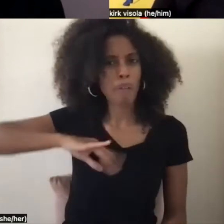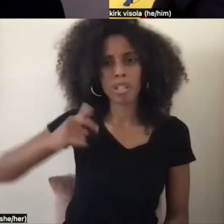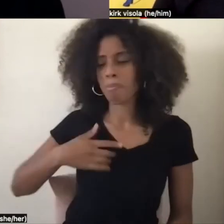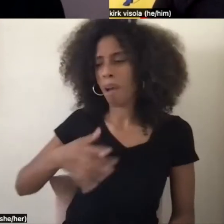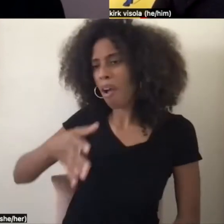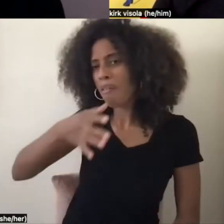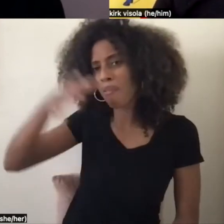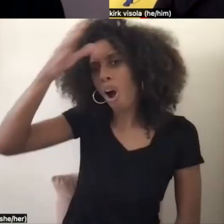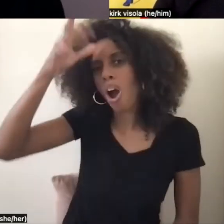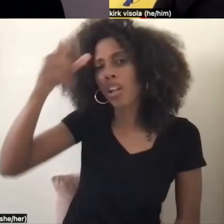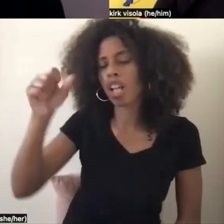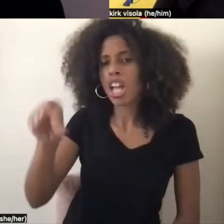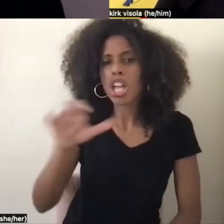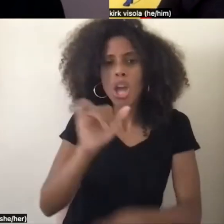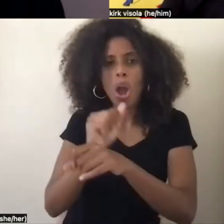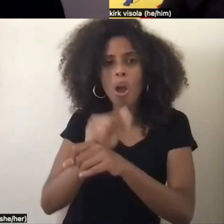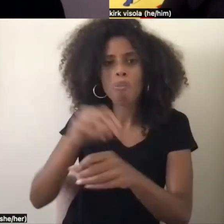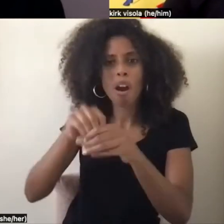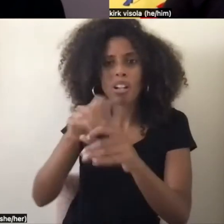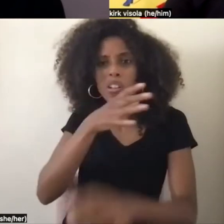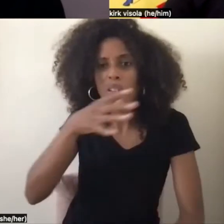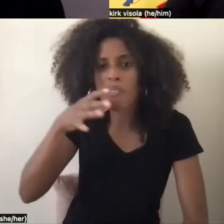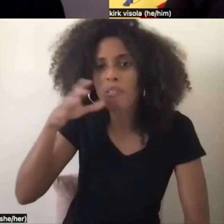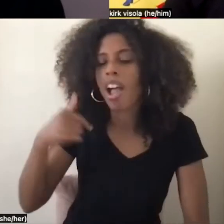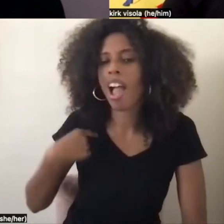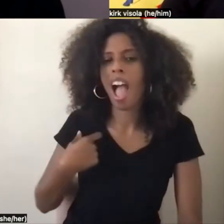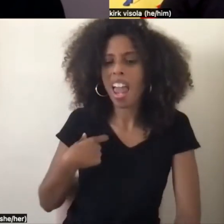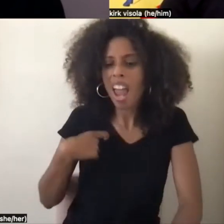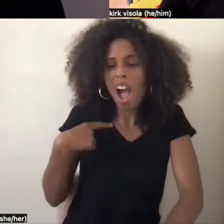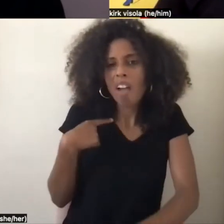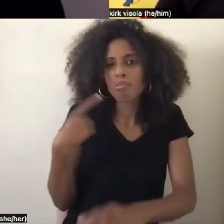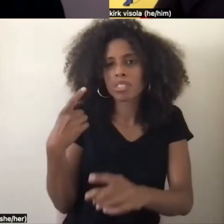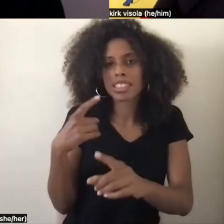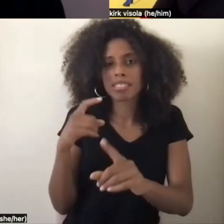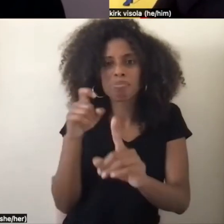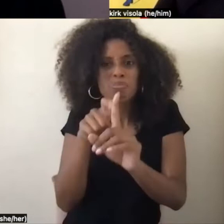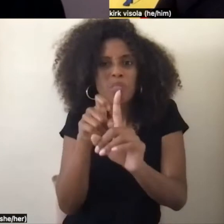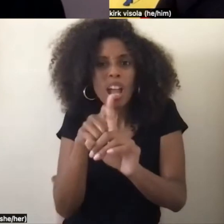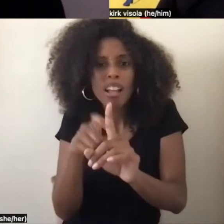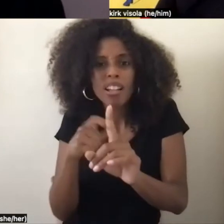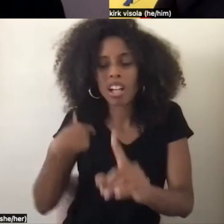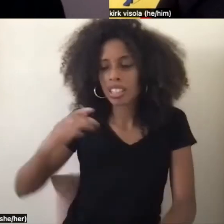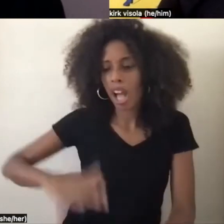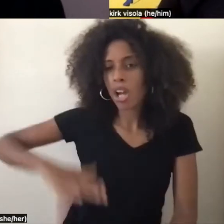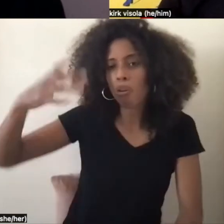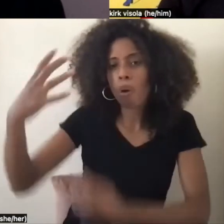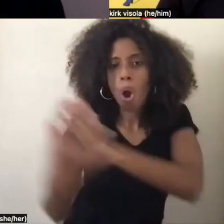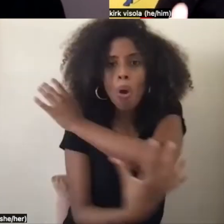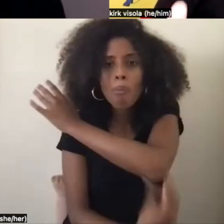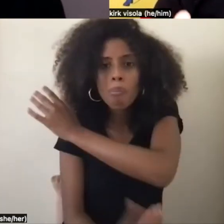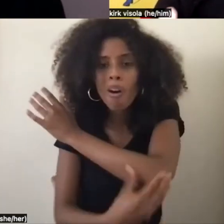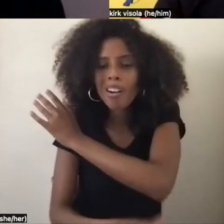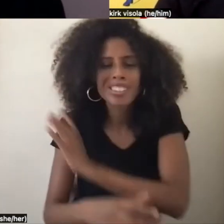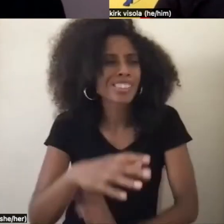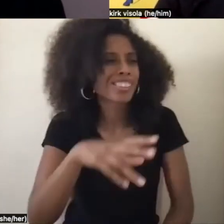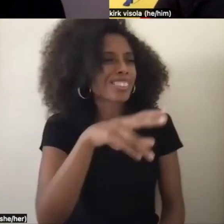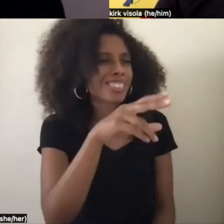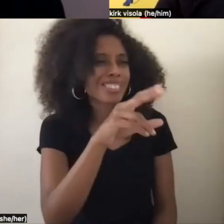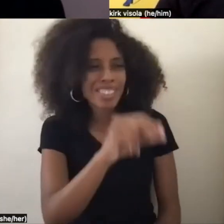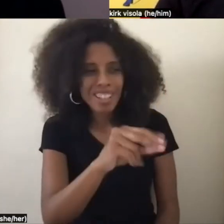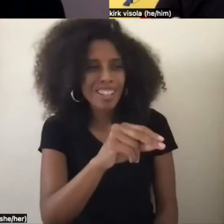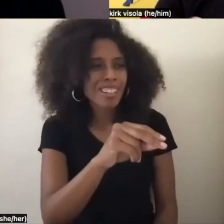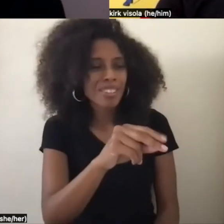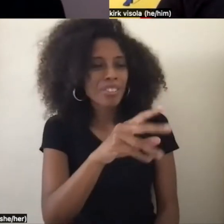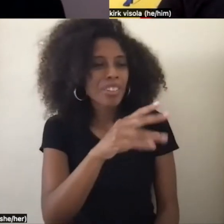getting teased by people because I was poor. And it's like, bruh, that's not what that means. It just means it wasn't as hard on